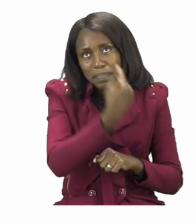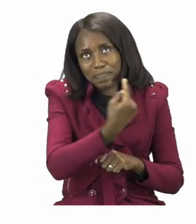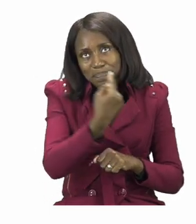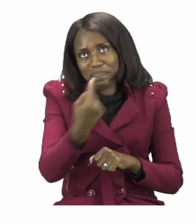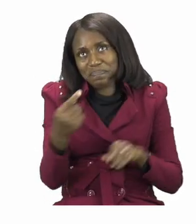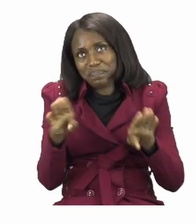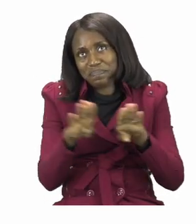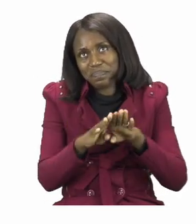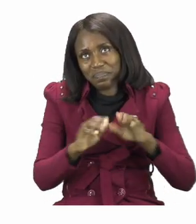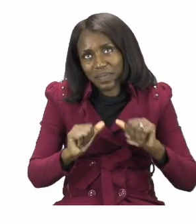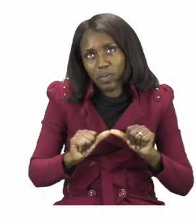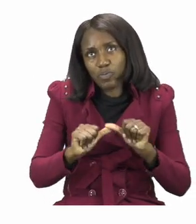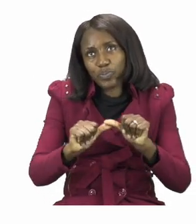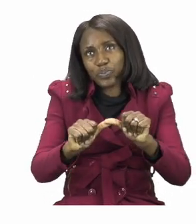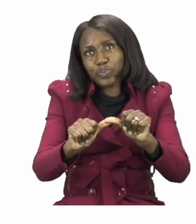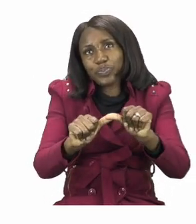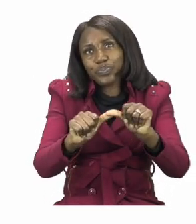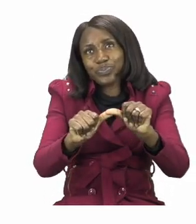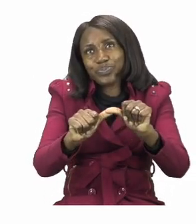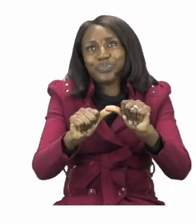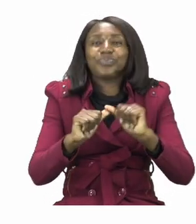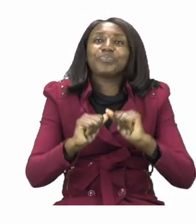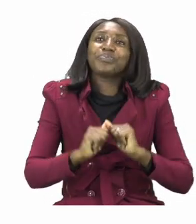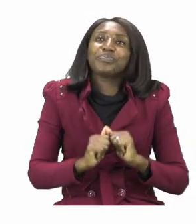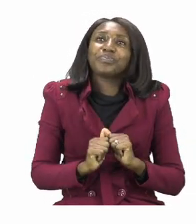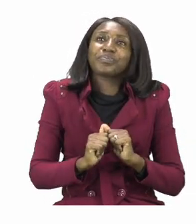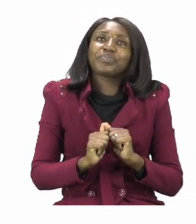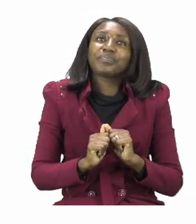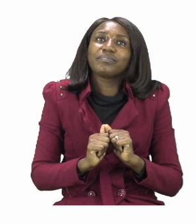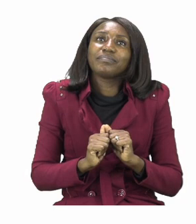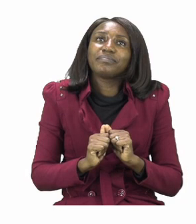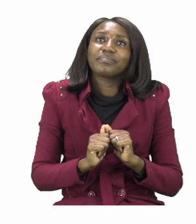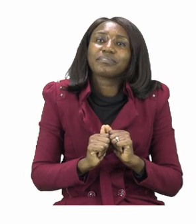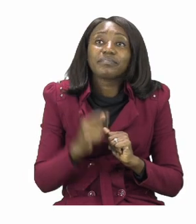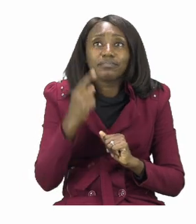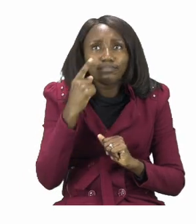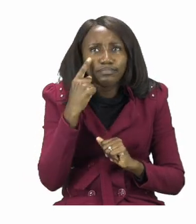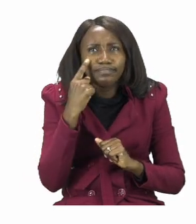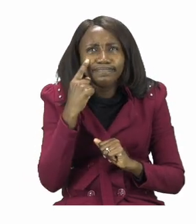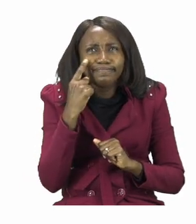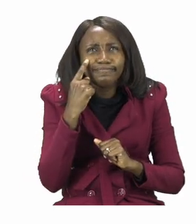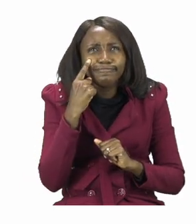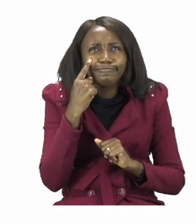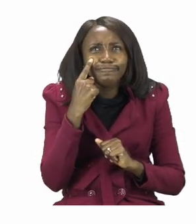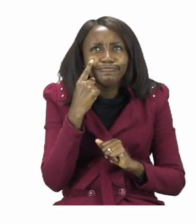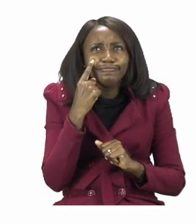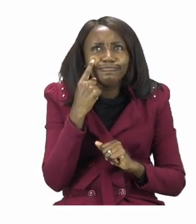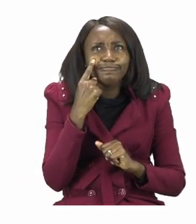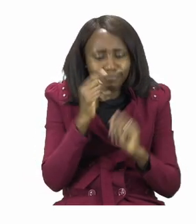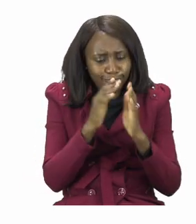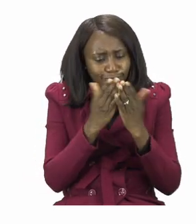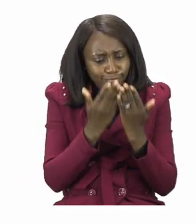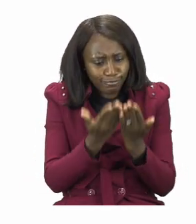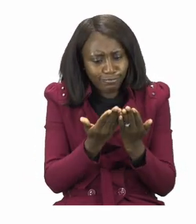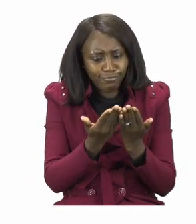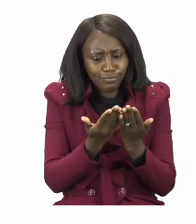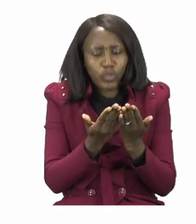in the end. So, let us take a look at our exercise.